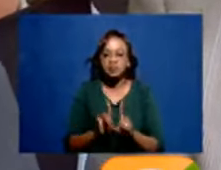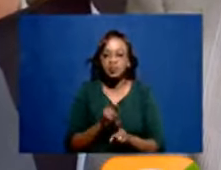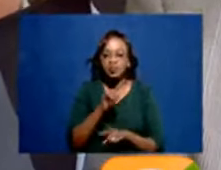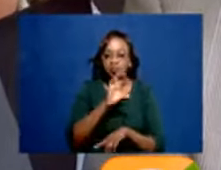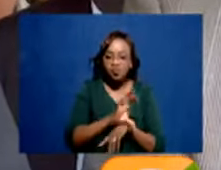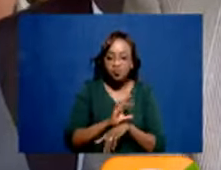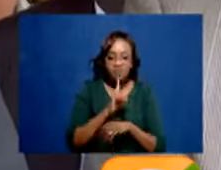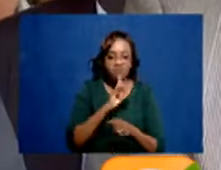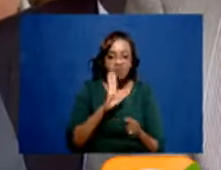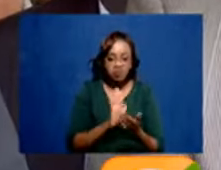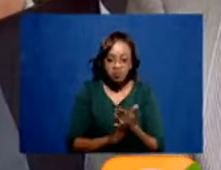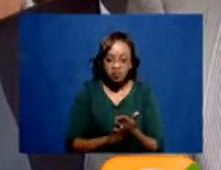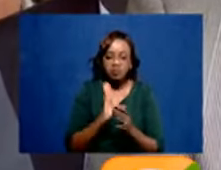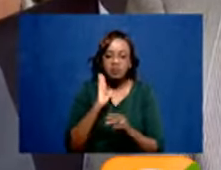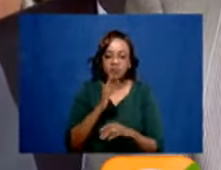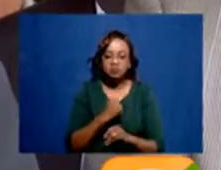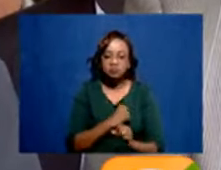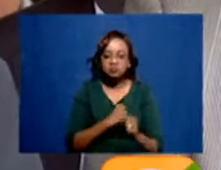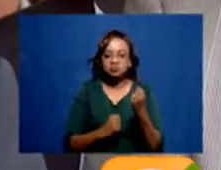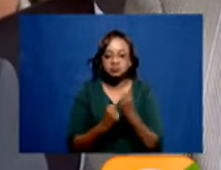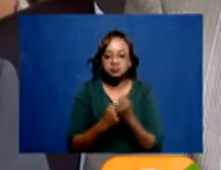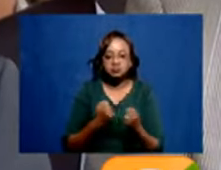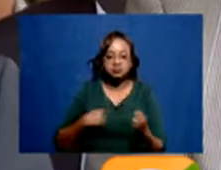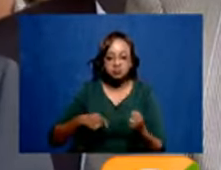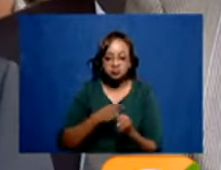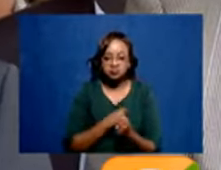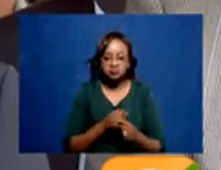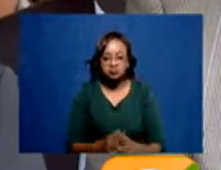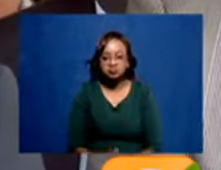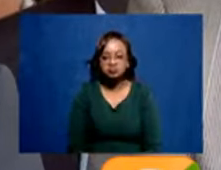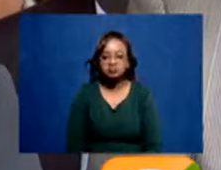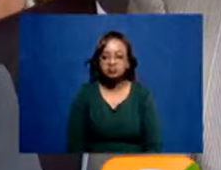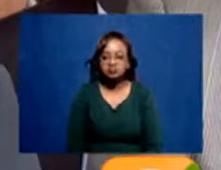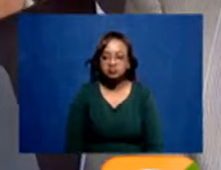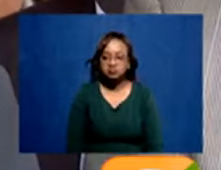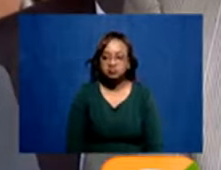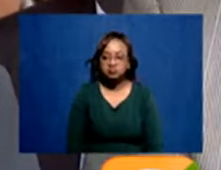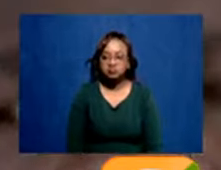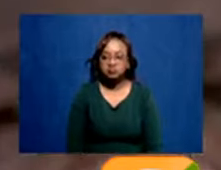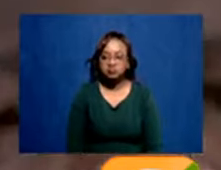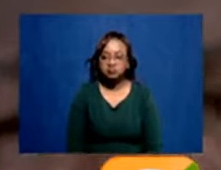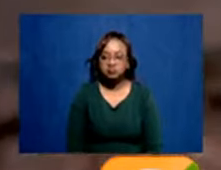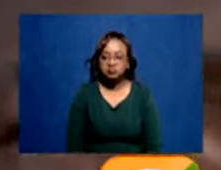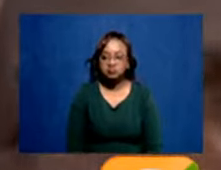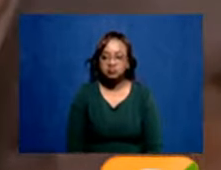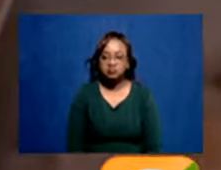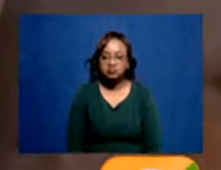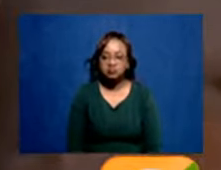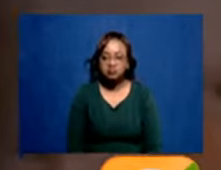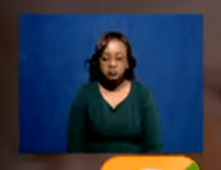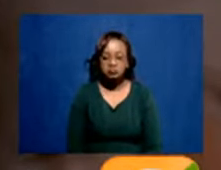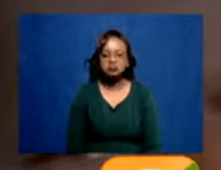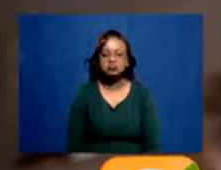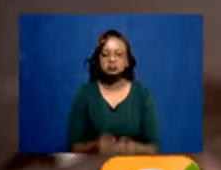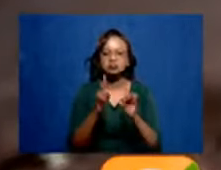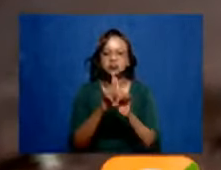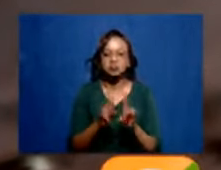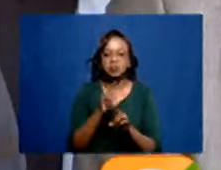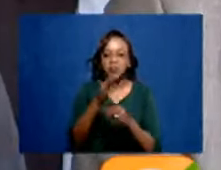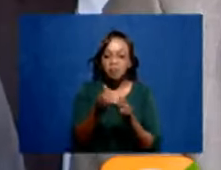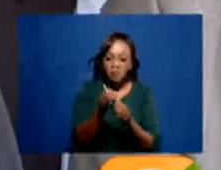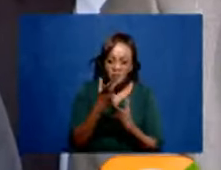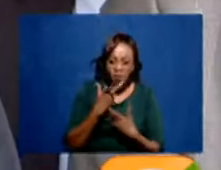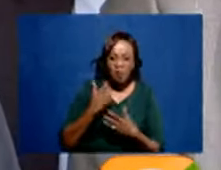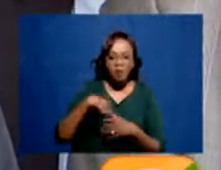stand with us as we stand against this vice of corruption in the country. And they have also given us insight